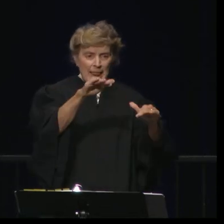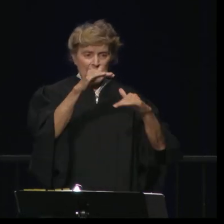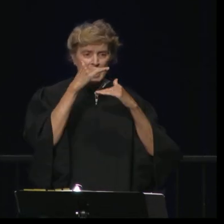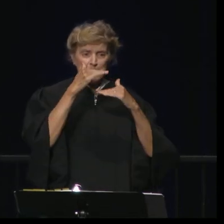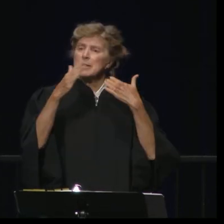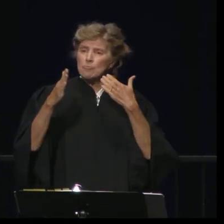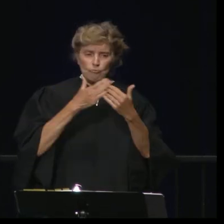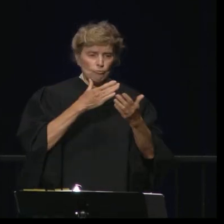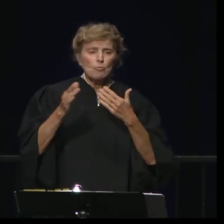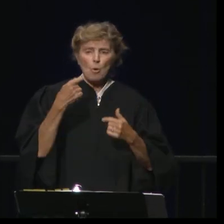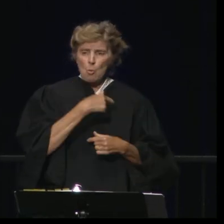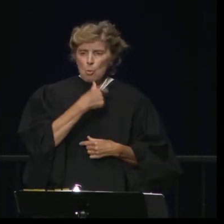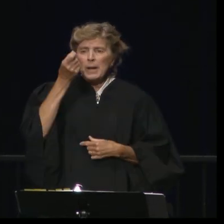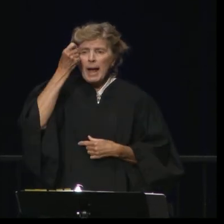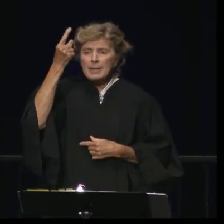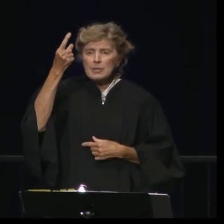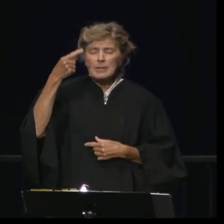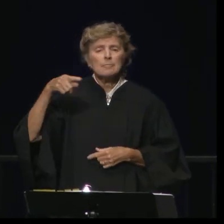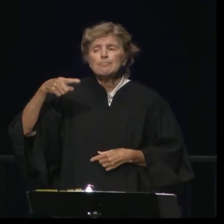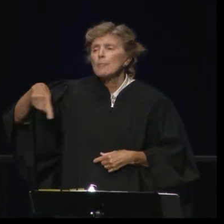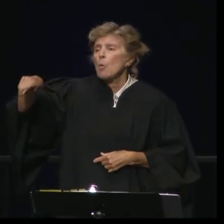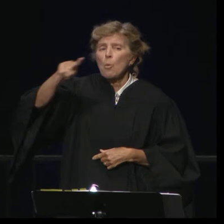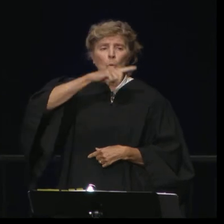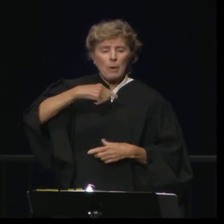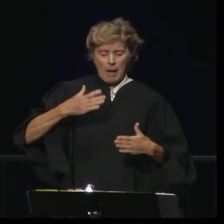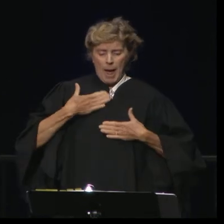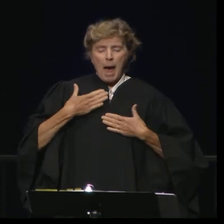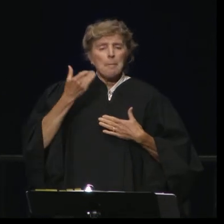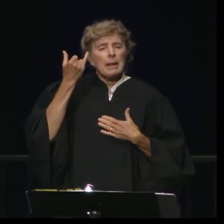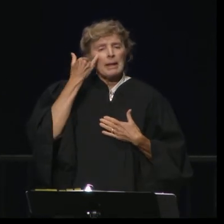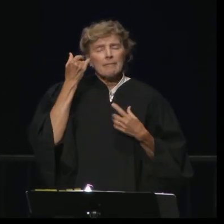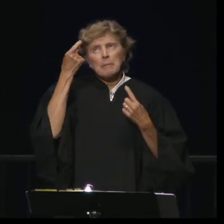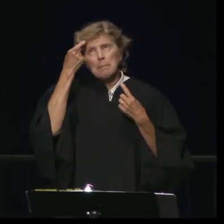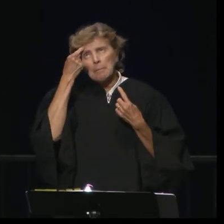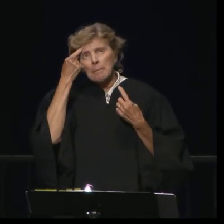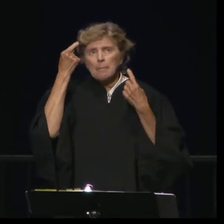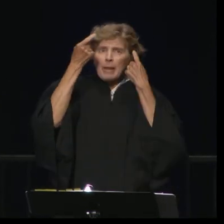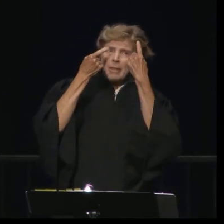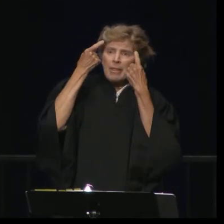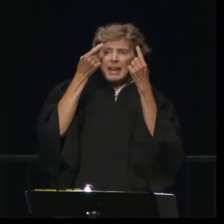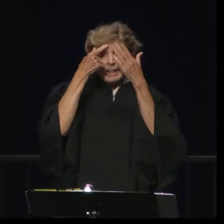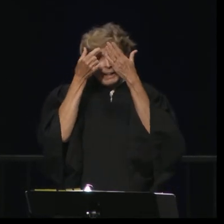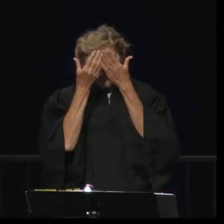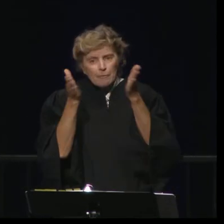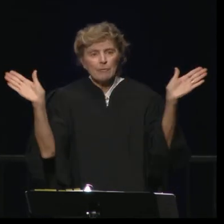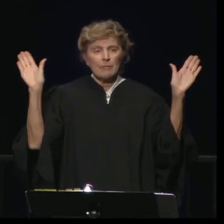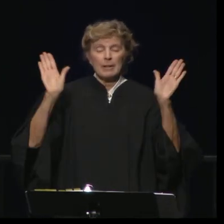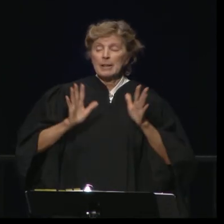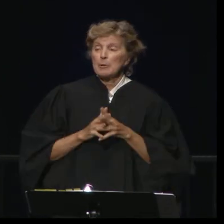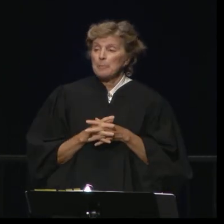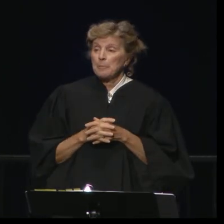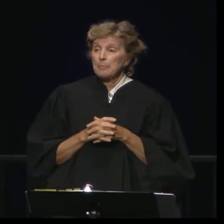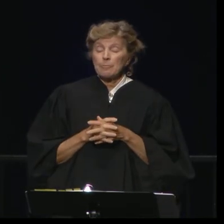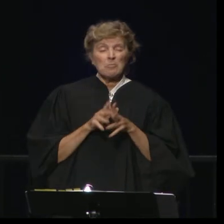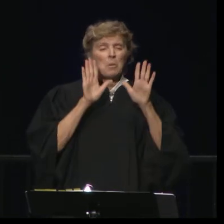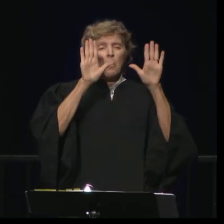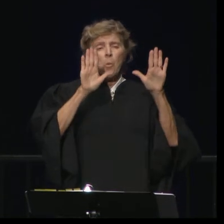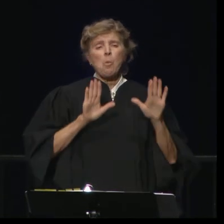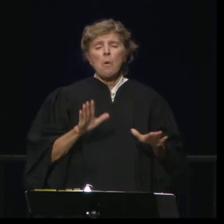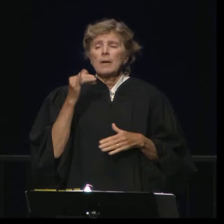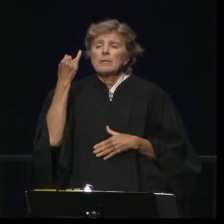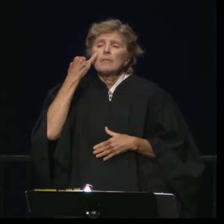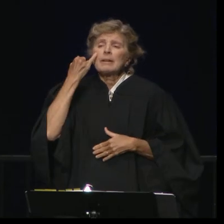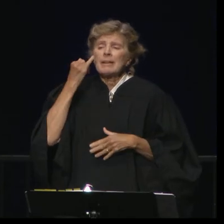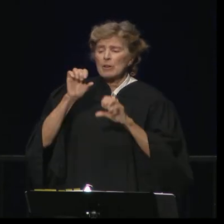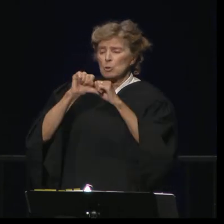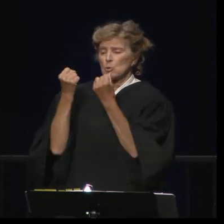see, we delight in free minds and in their thinking, in the majesty of